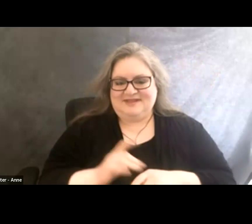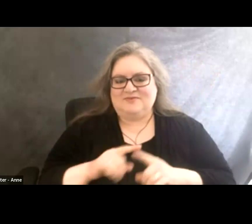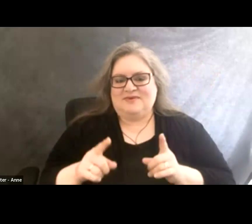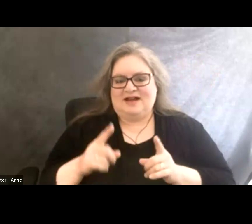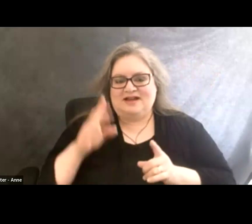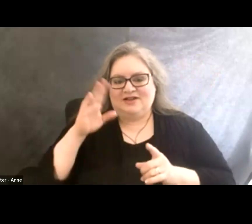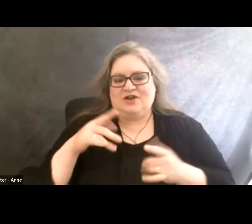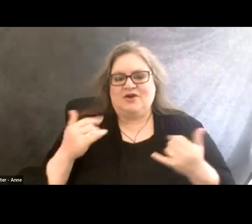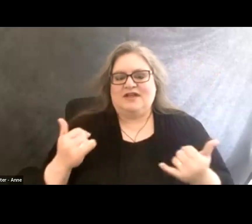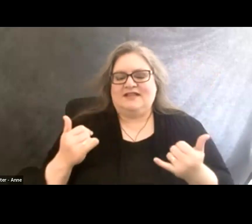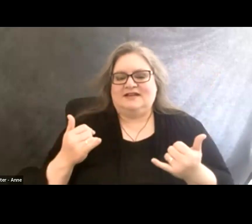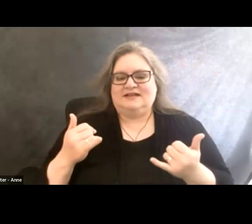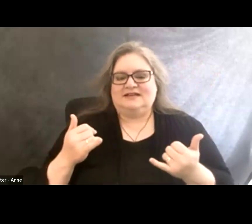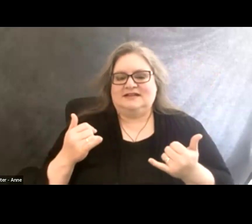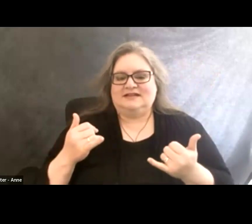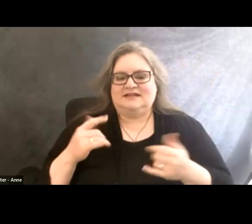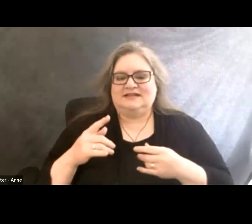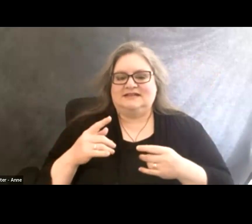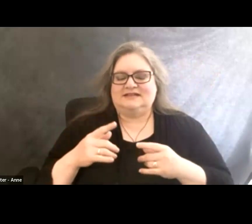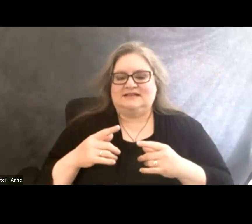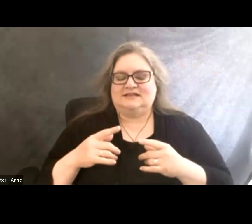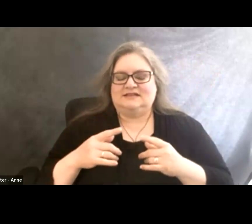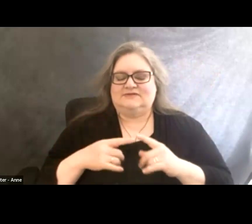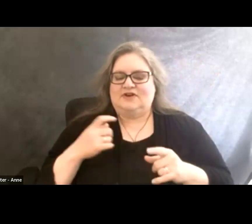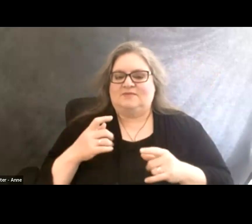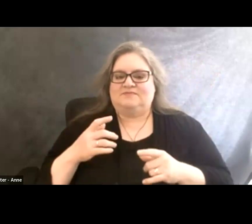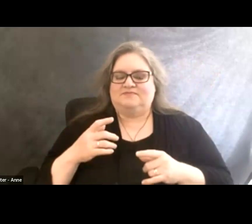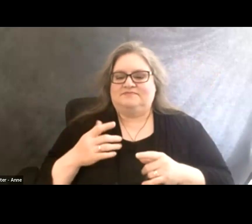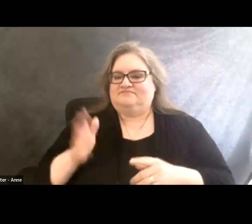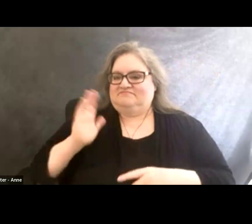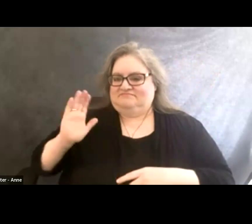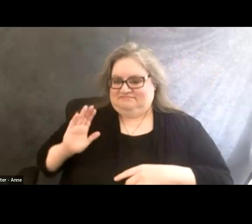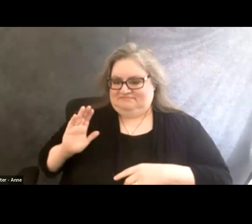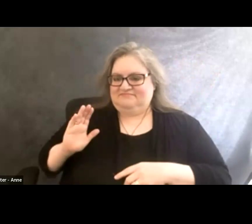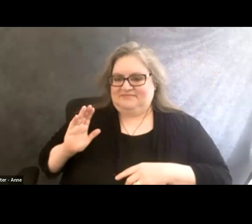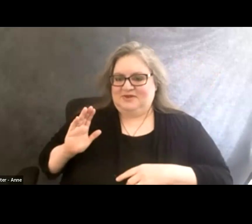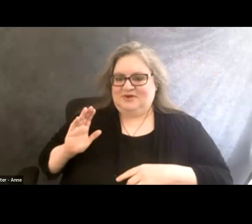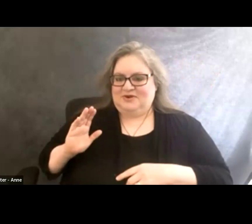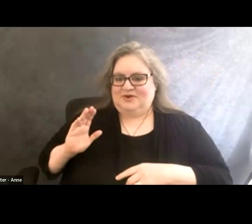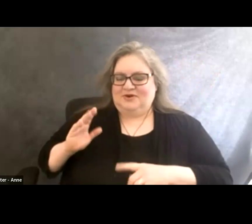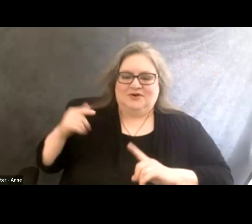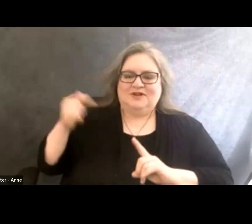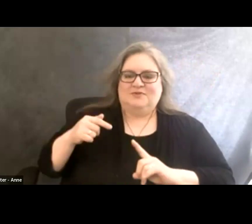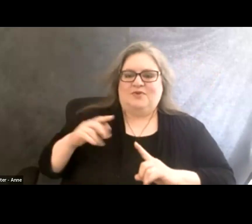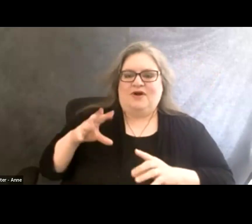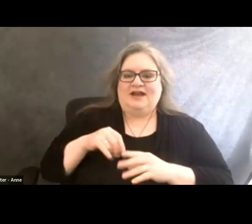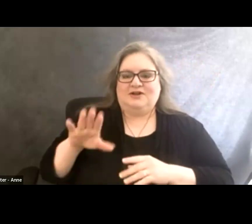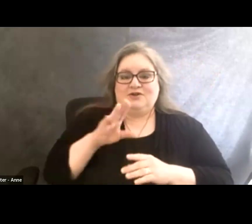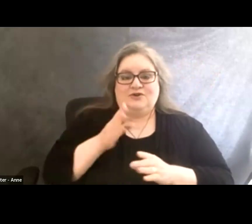You know, this is about, from an early standpoint in your career as a business